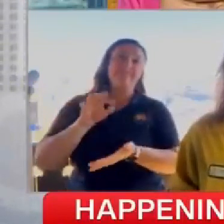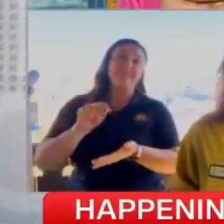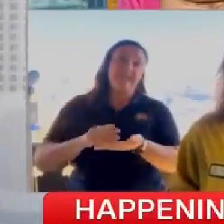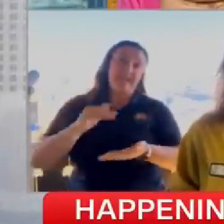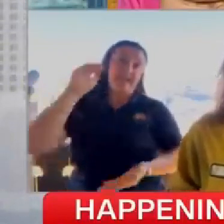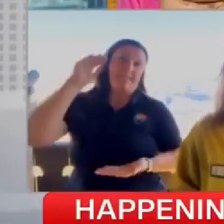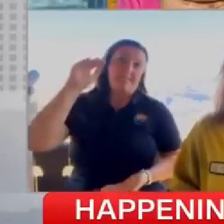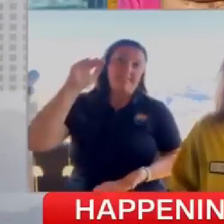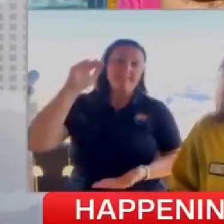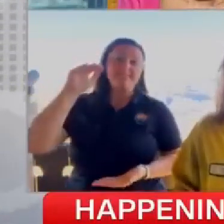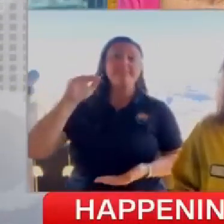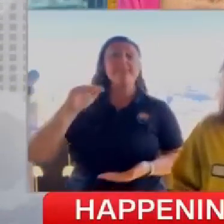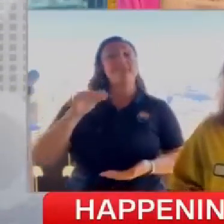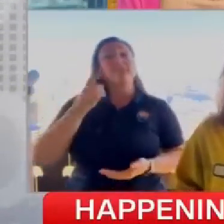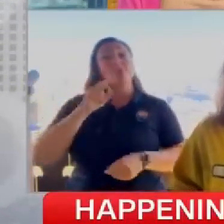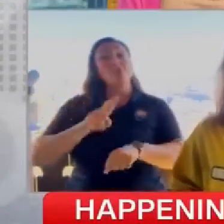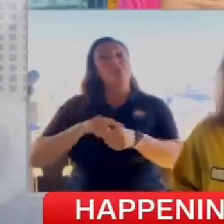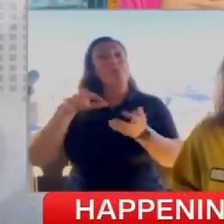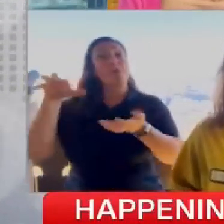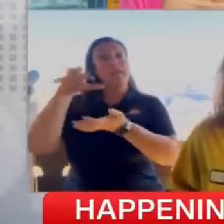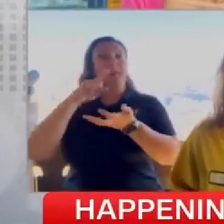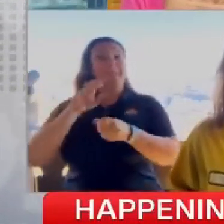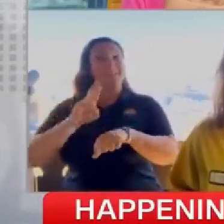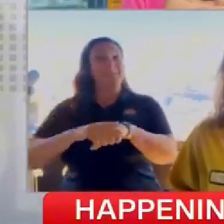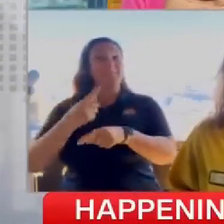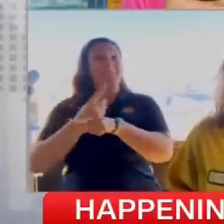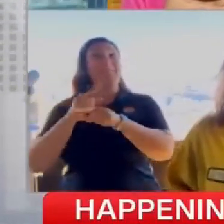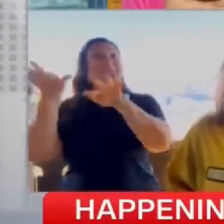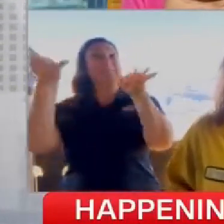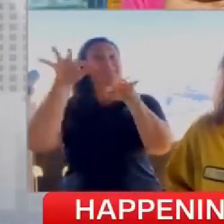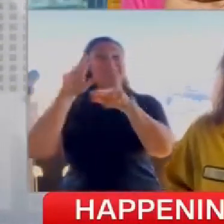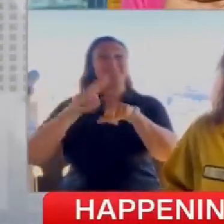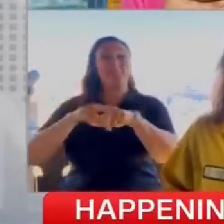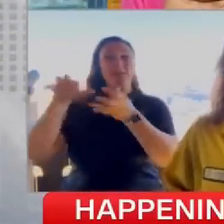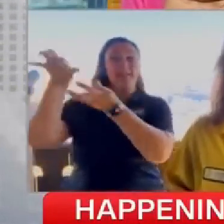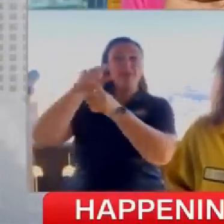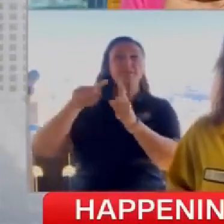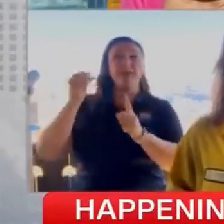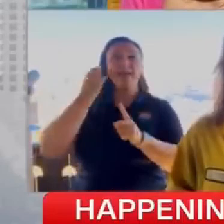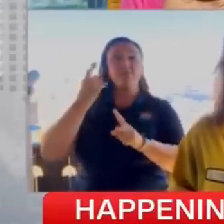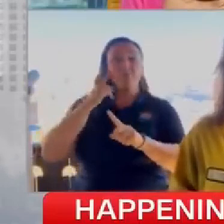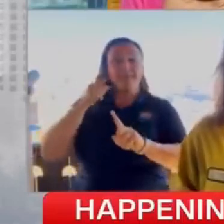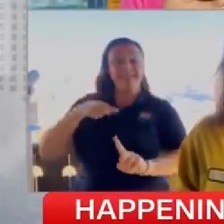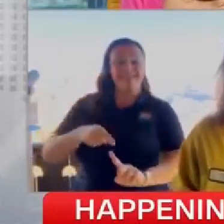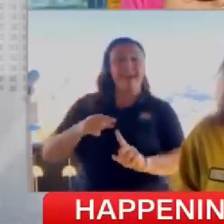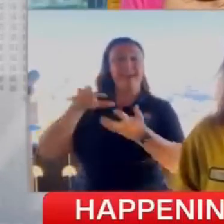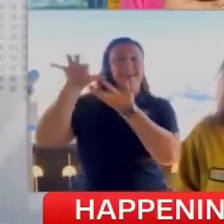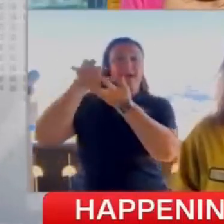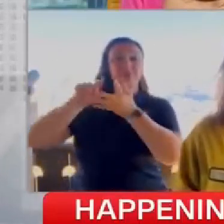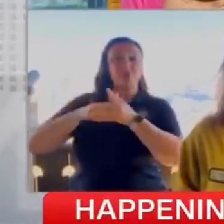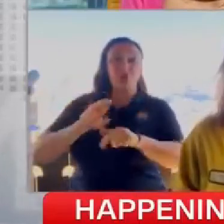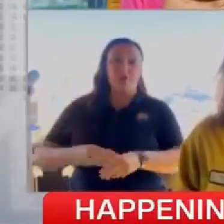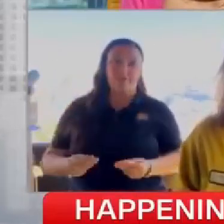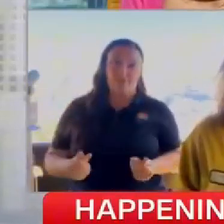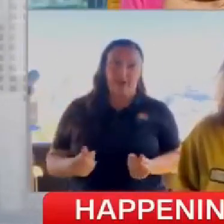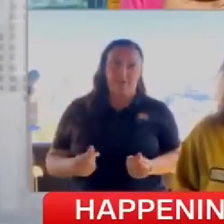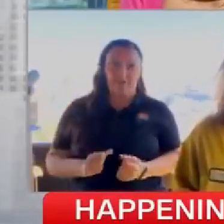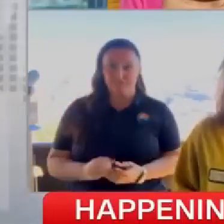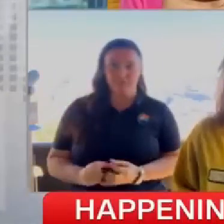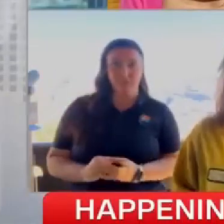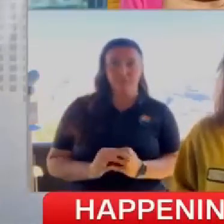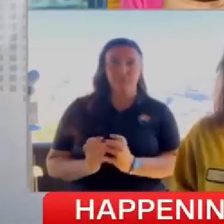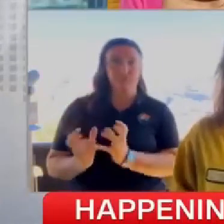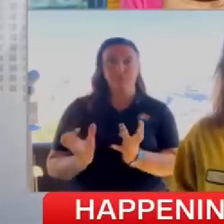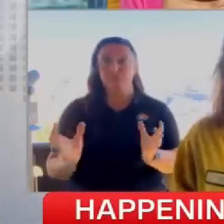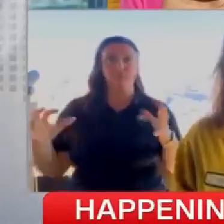in the air, which for a normal cloud, that's about the height that clouds are at. But if you think this cloud originates on the ground, so